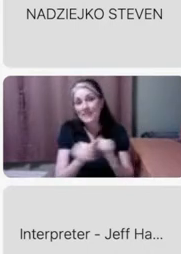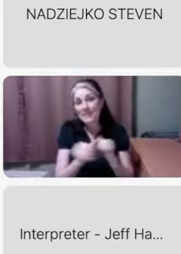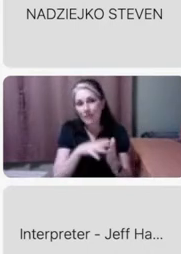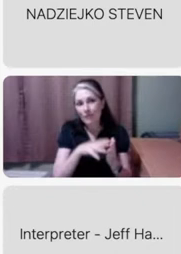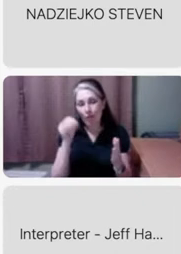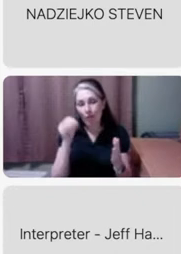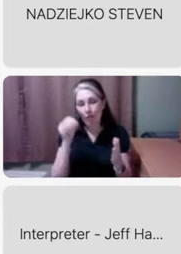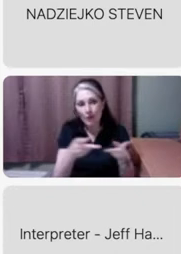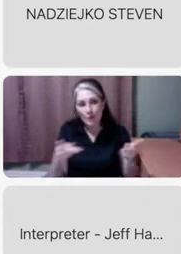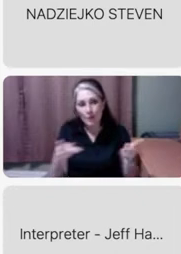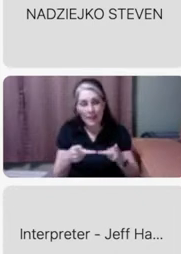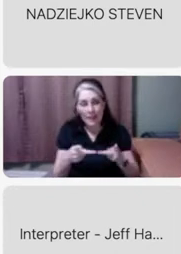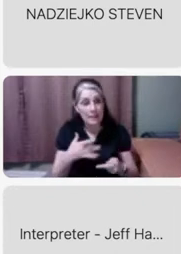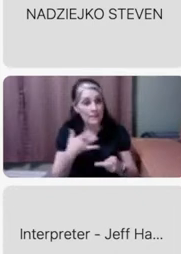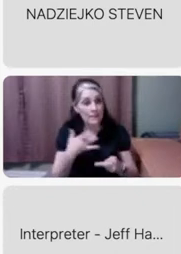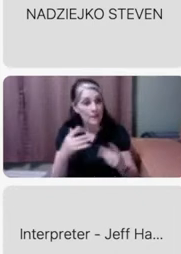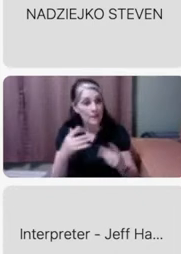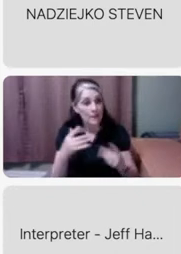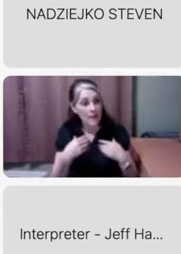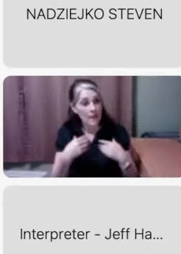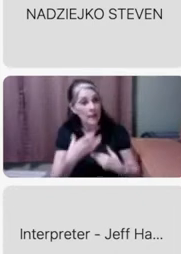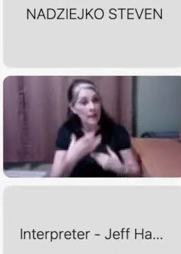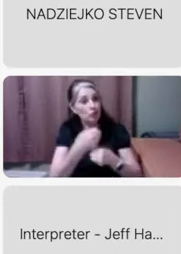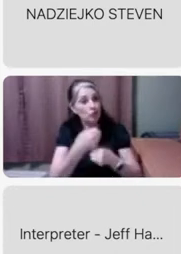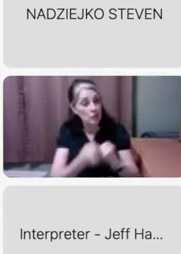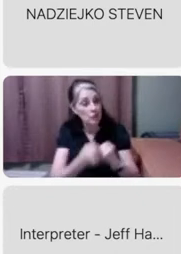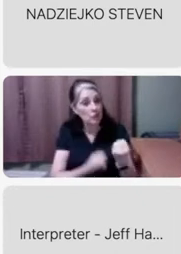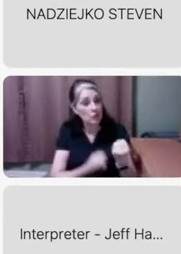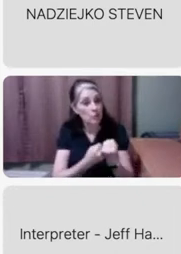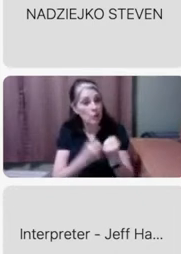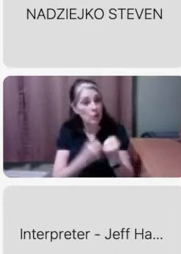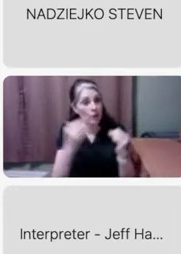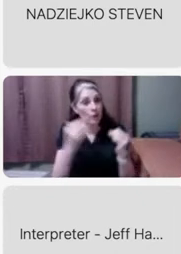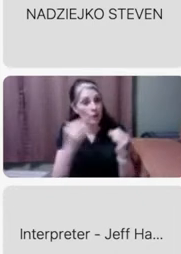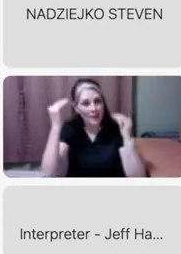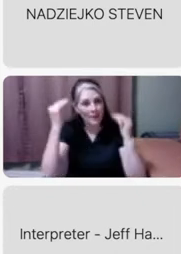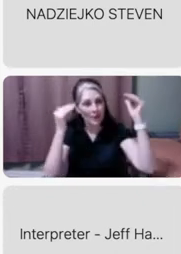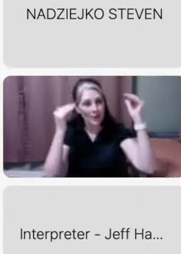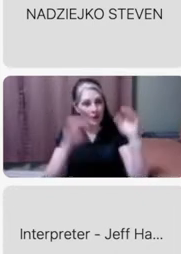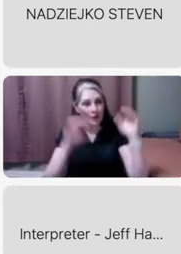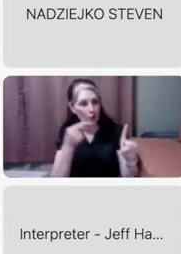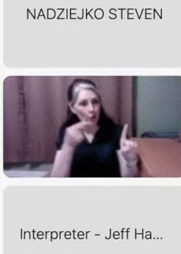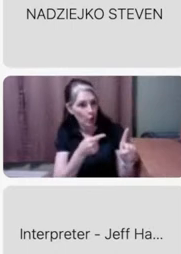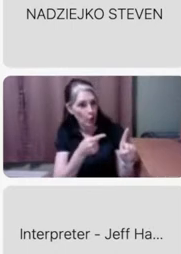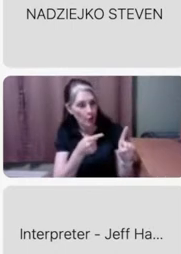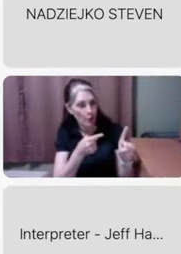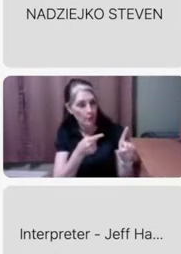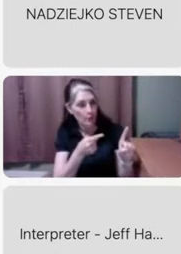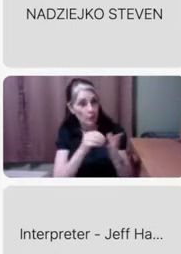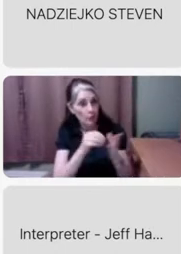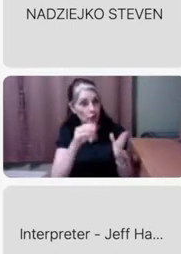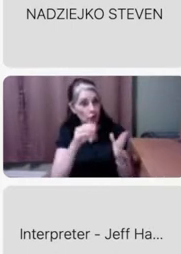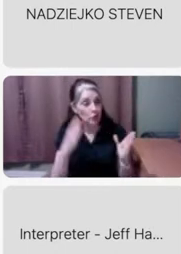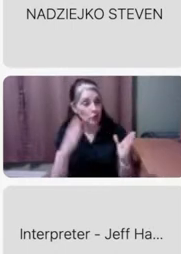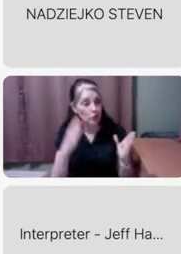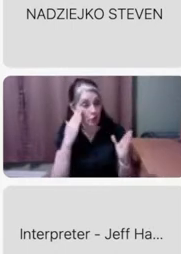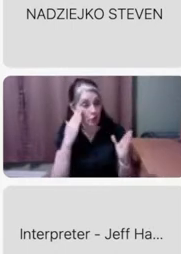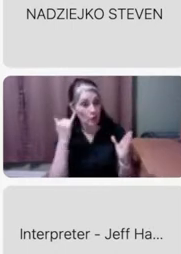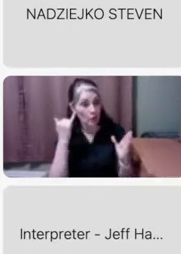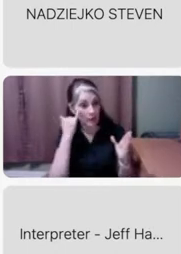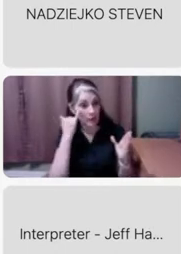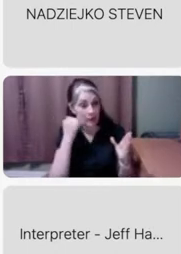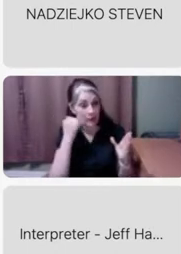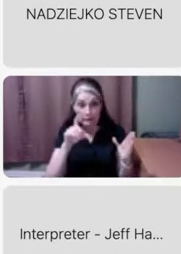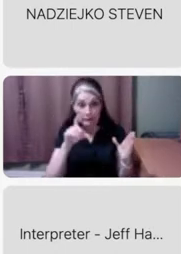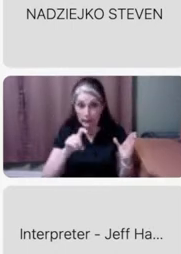they have a trusting and supportive adult in miss clark her students know that if they are in need of someone to